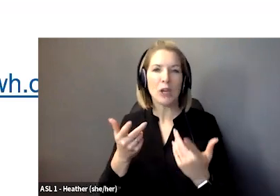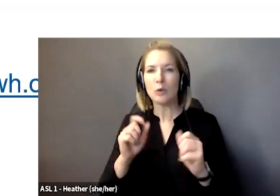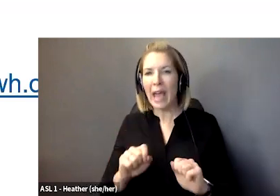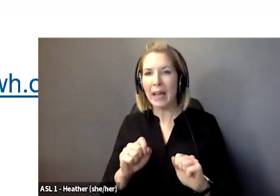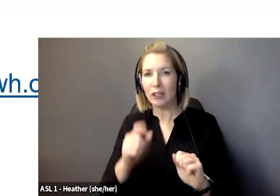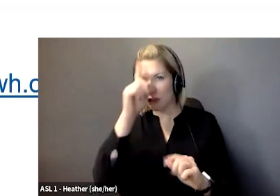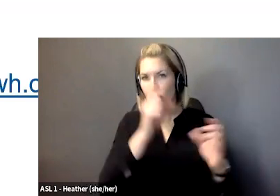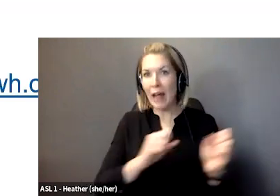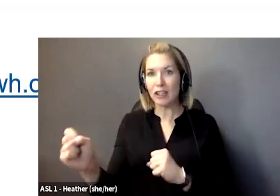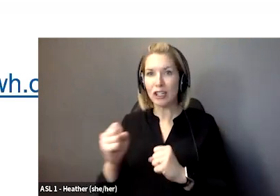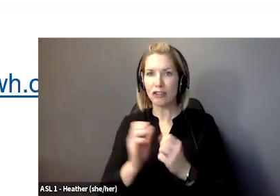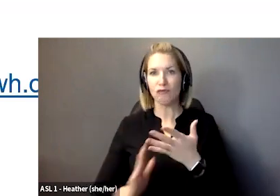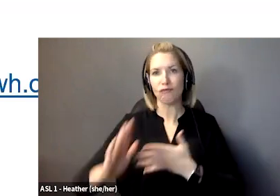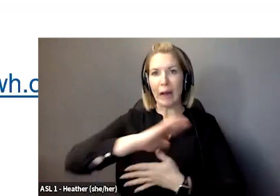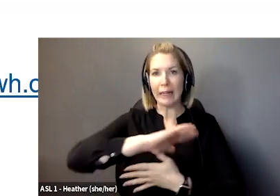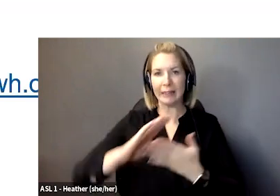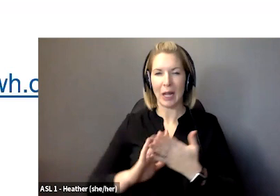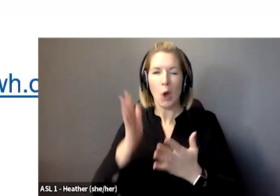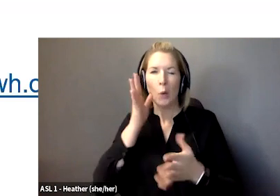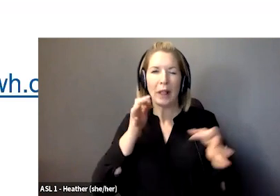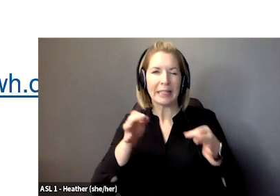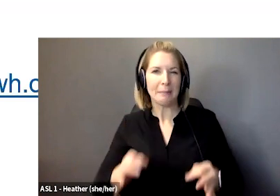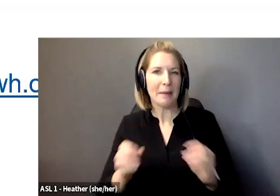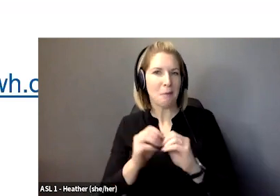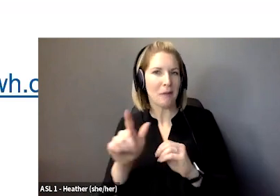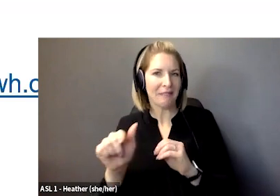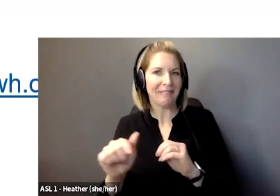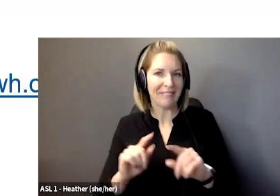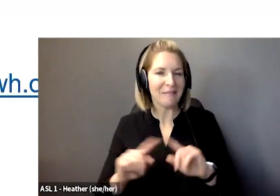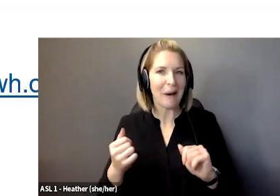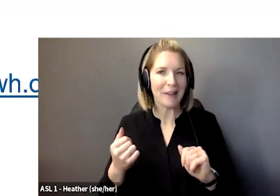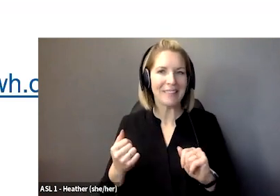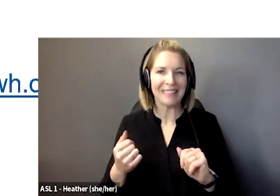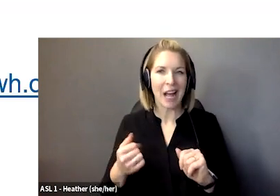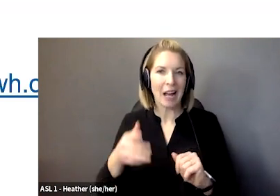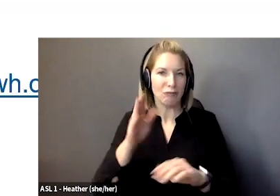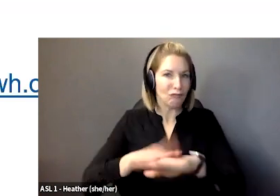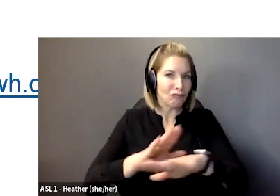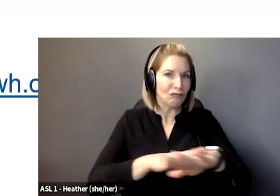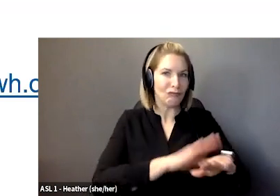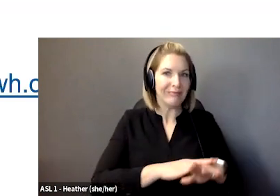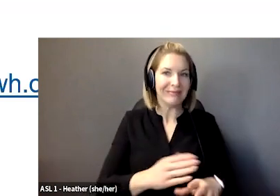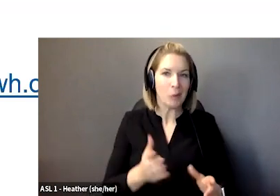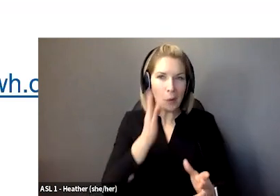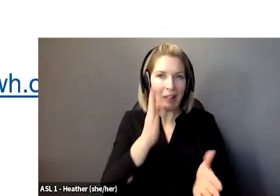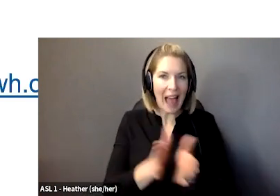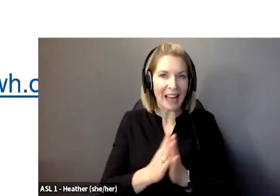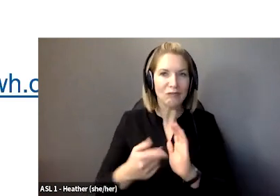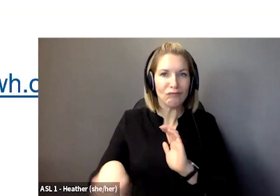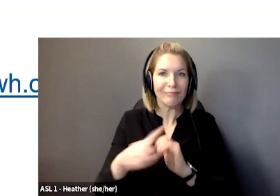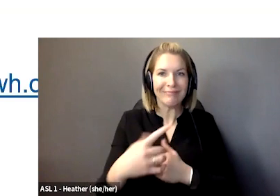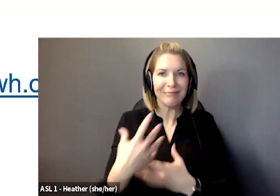for inclusion. So we'll instruct you as we go through the presentation as to how you can participate, and hopefully it's